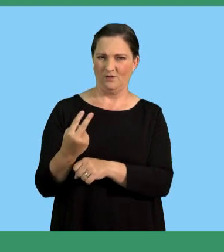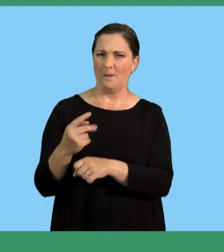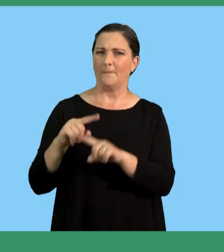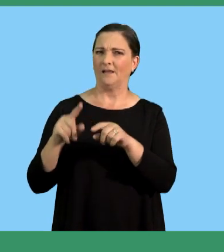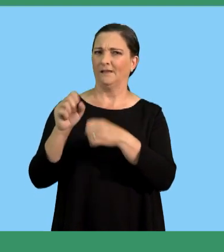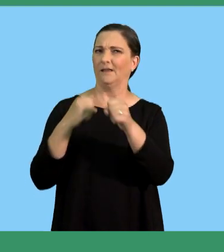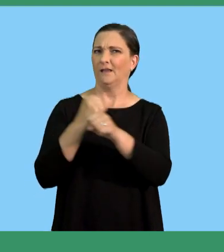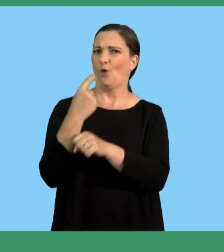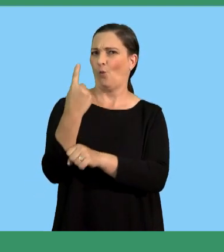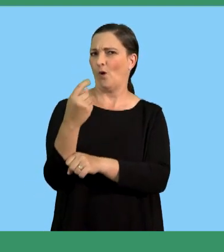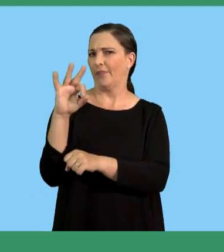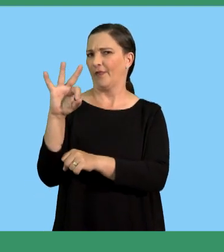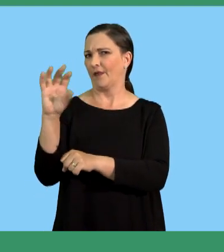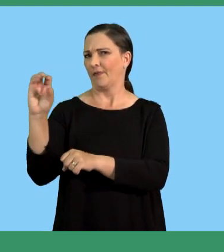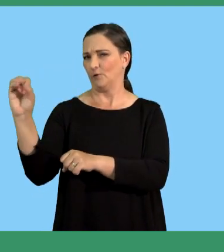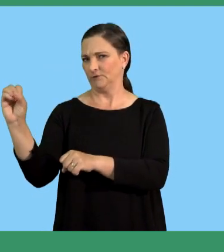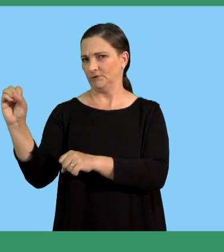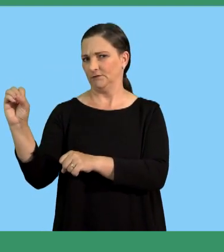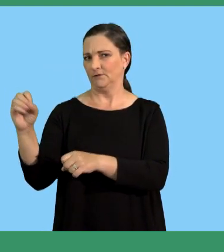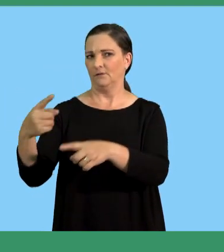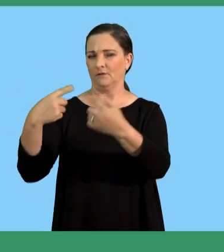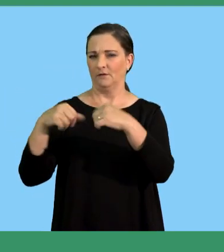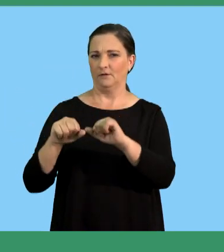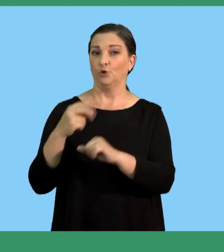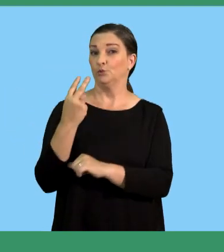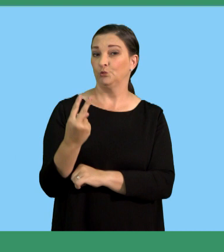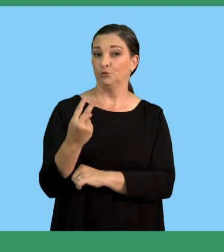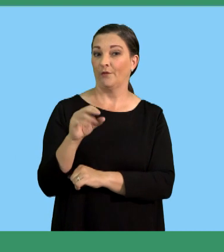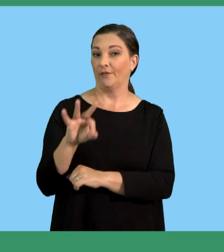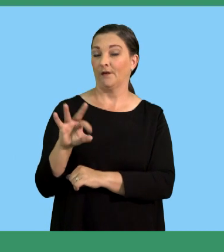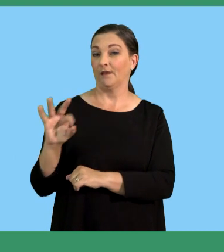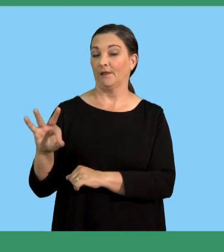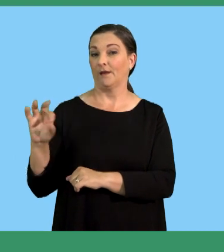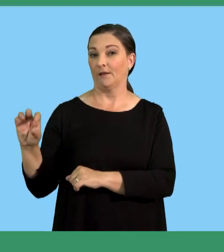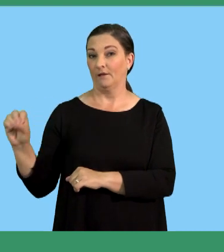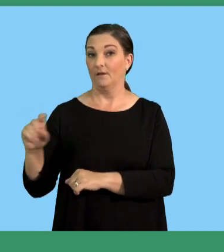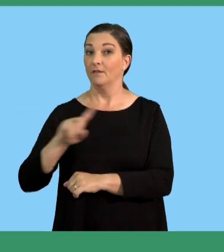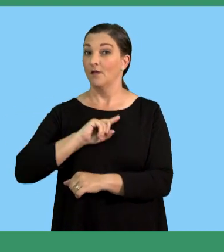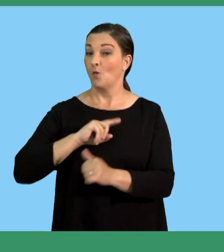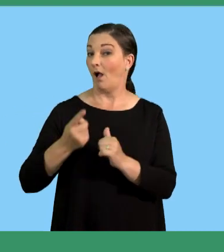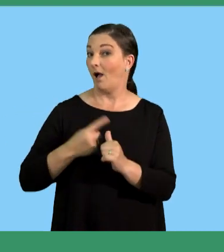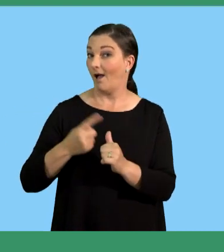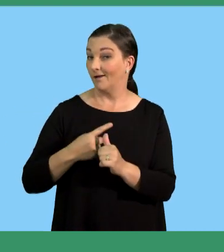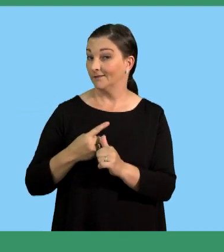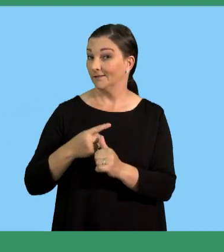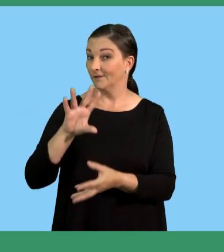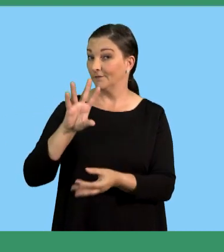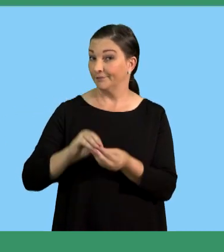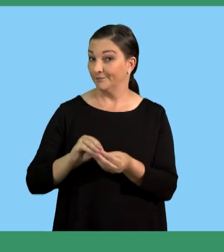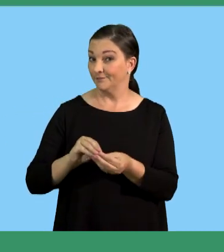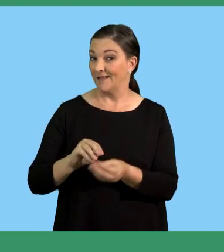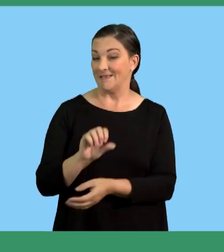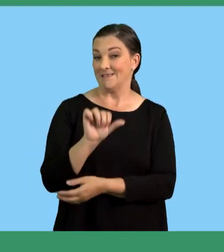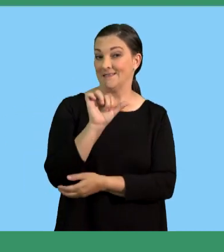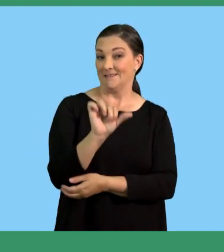2. Interest for year 1 was 3,000. Interest for year 2 was 3,300. So the answer here is supposed to